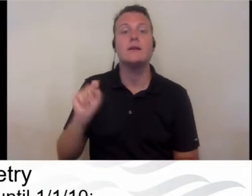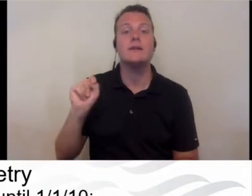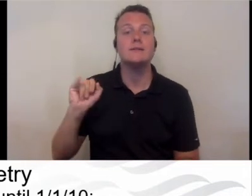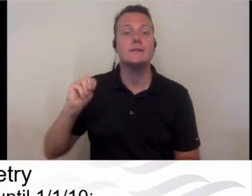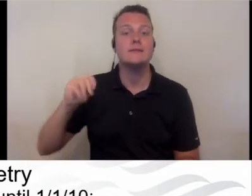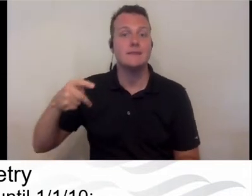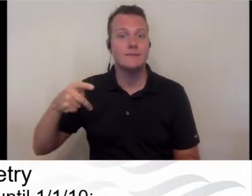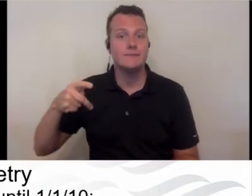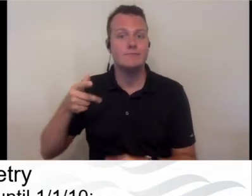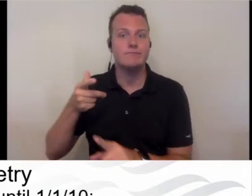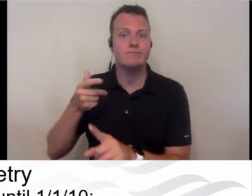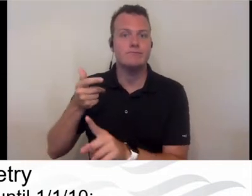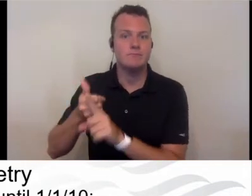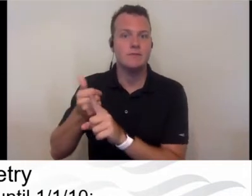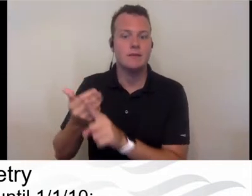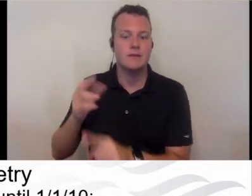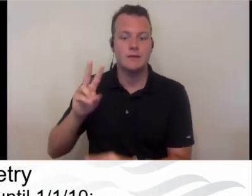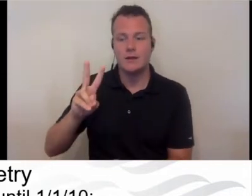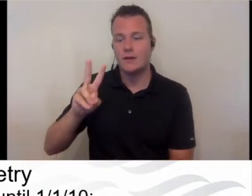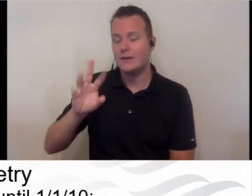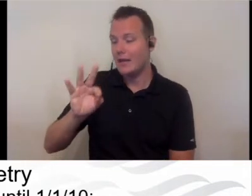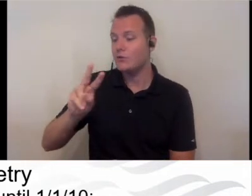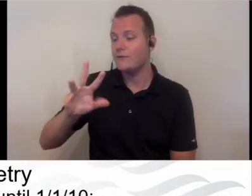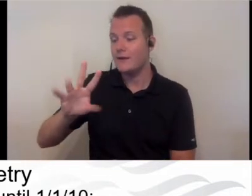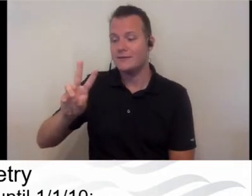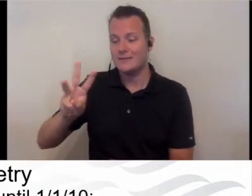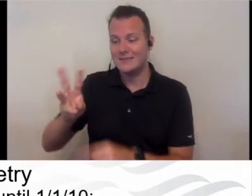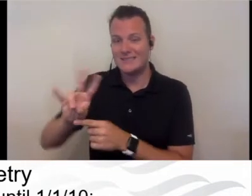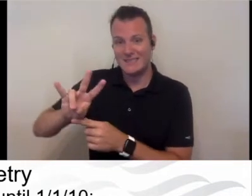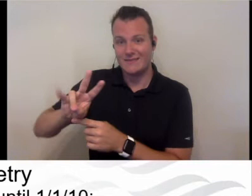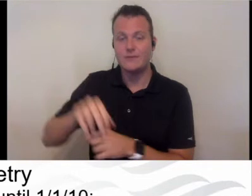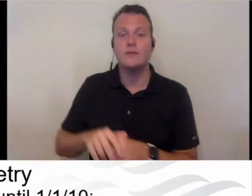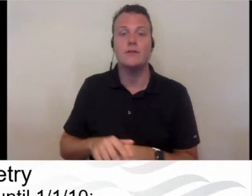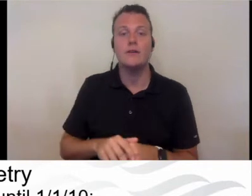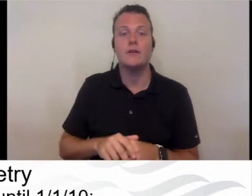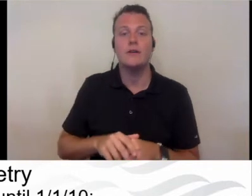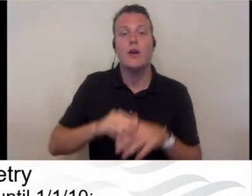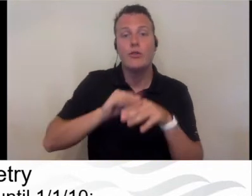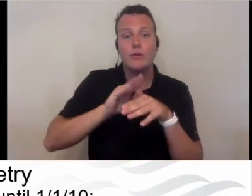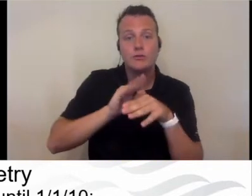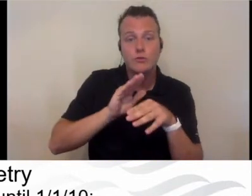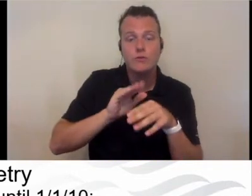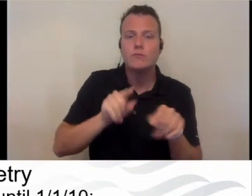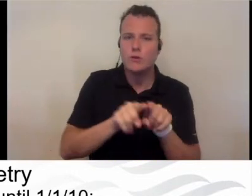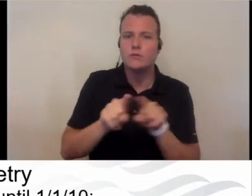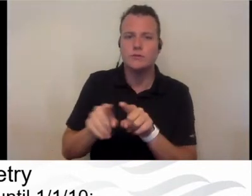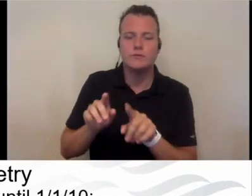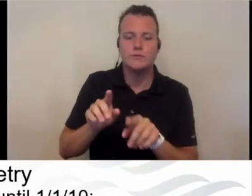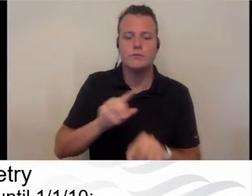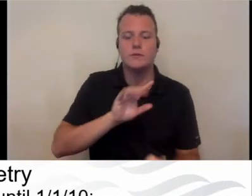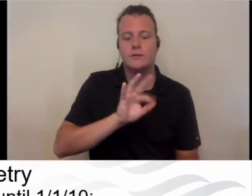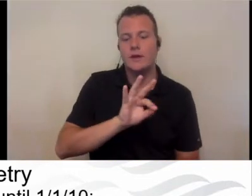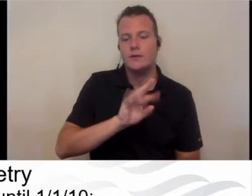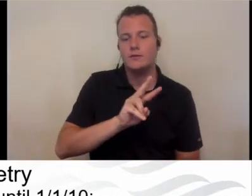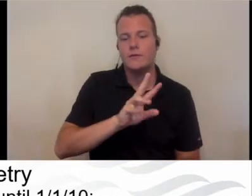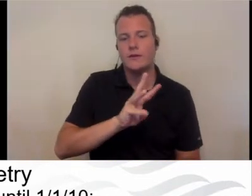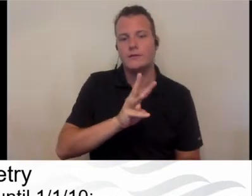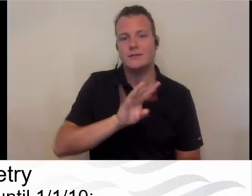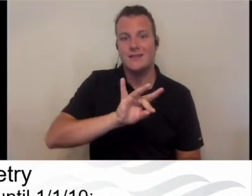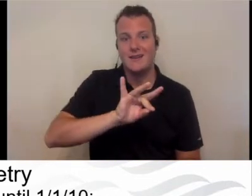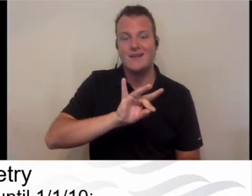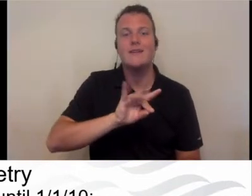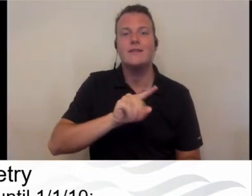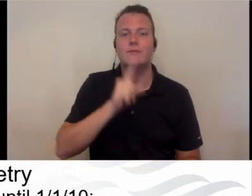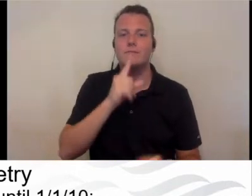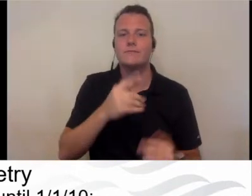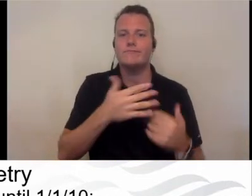Tympanometry was by itself is 92567, and thresholds was also by itself is 92568. They lumped those